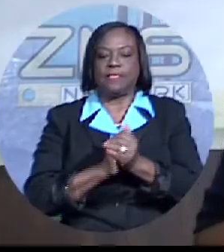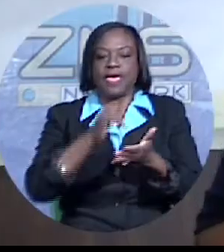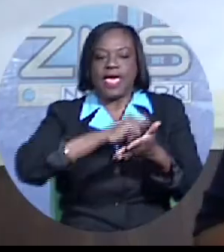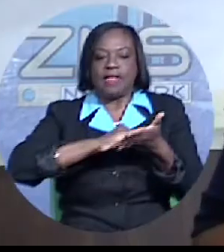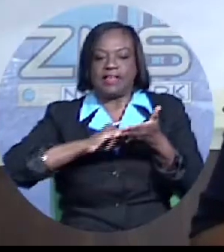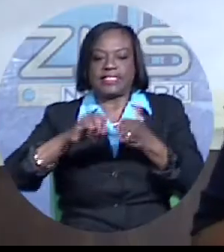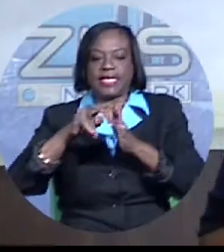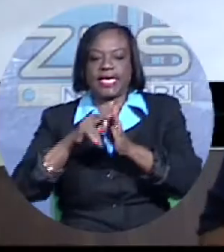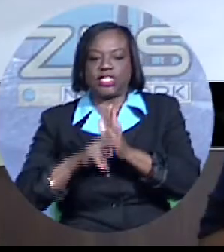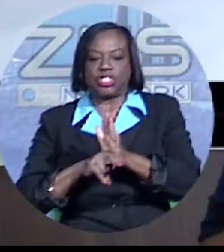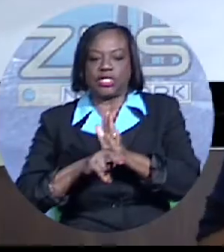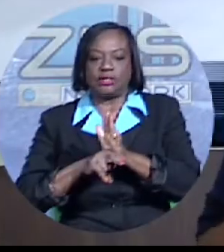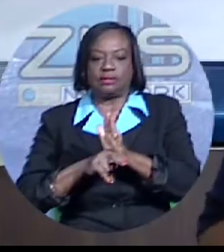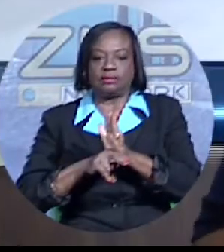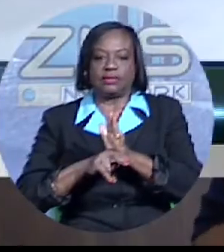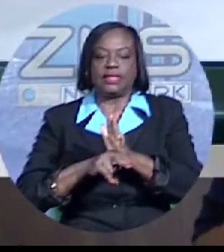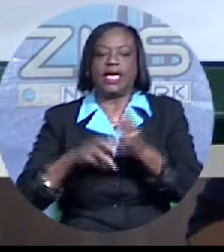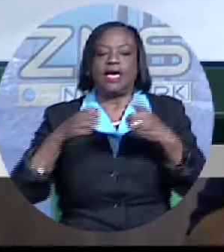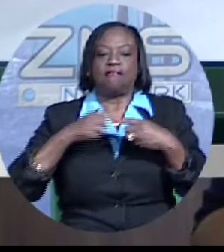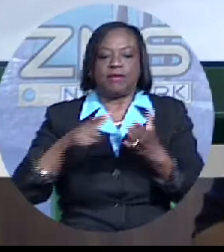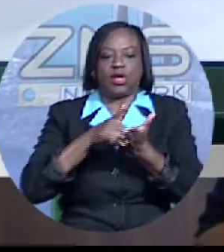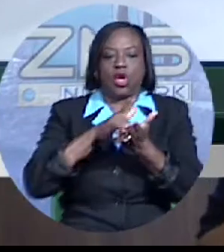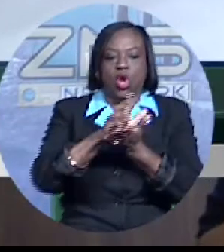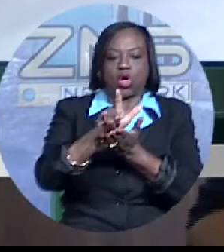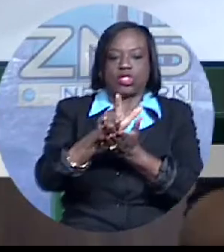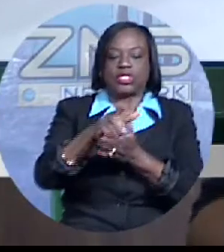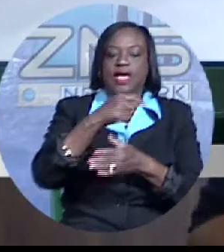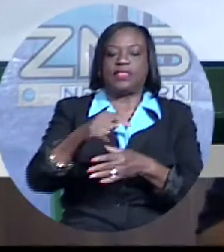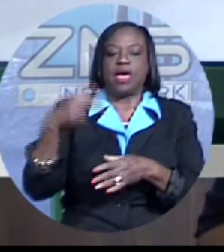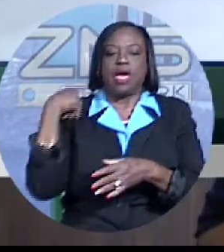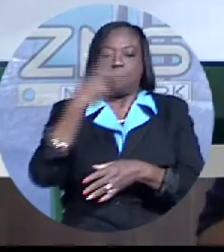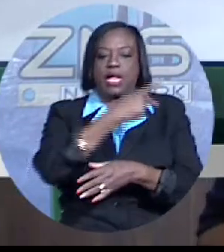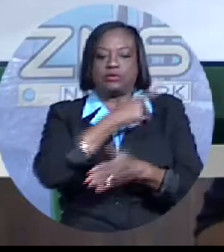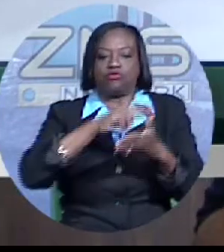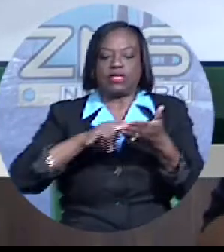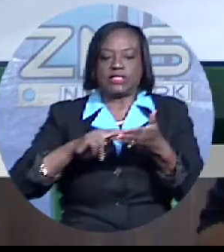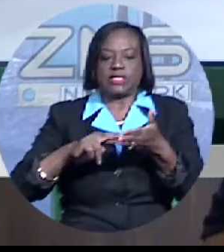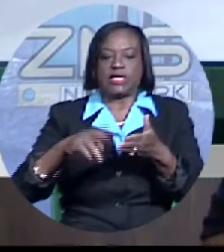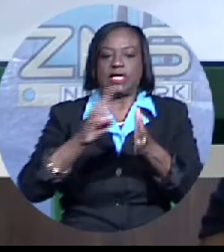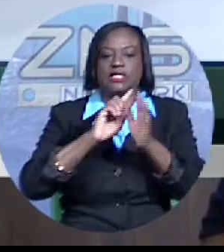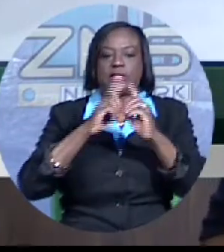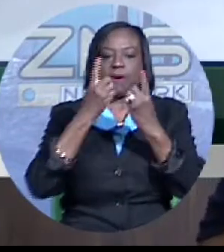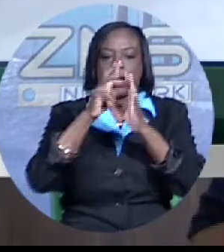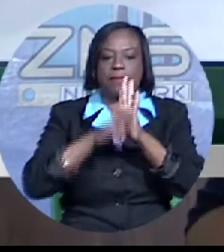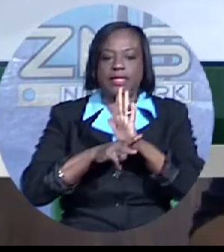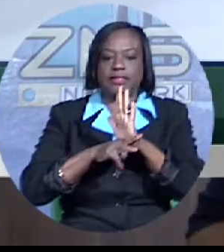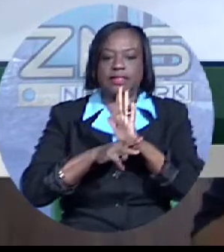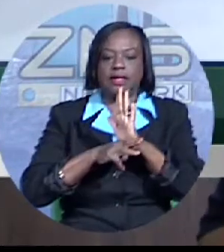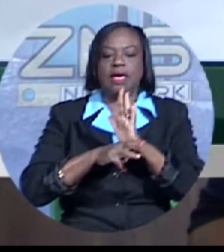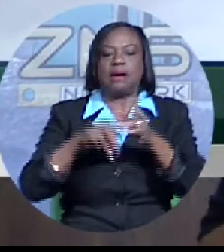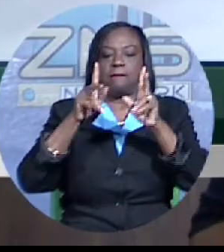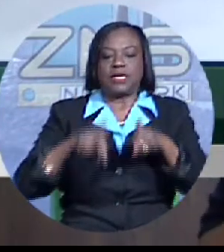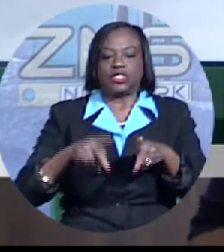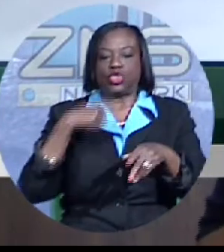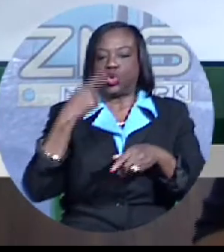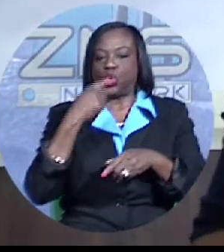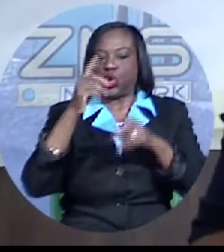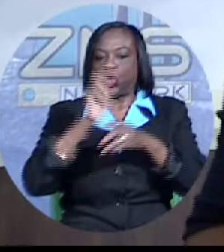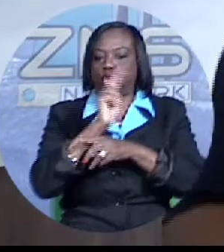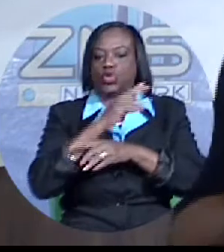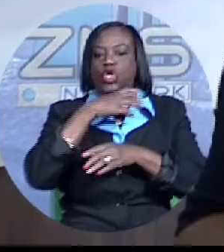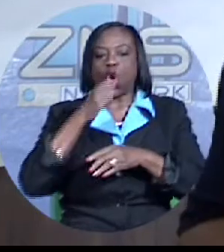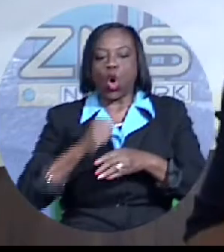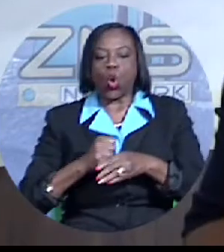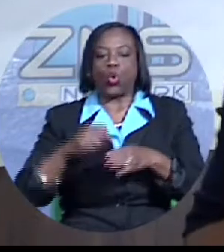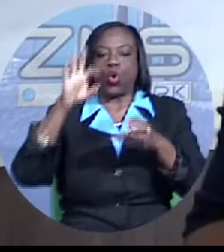investigation has been launched at the Parliamentary Registration Department after reports surfaced that persons who use their old voter registration